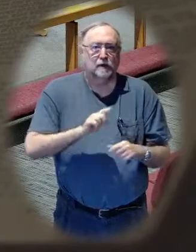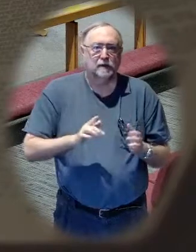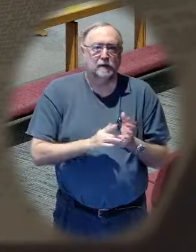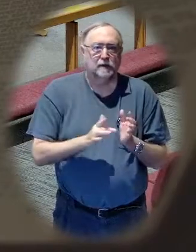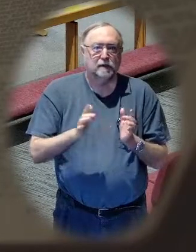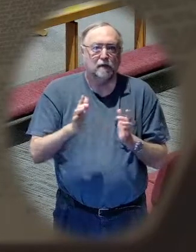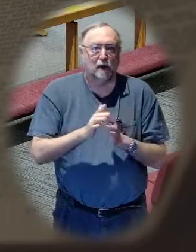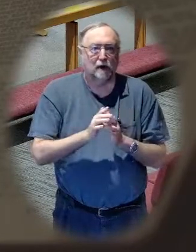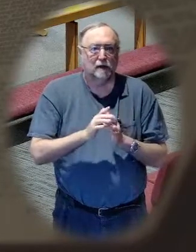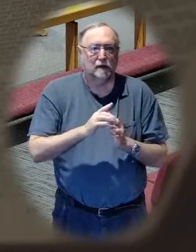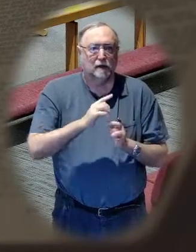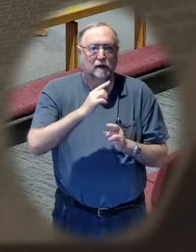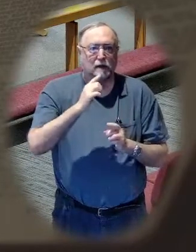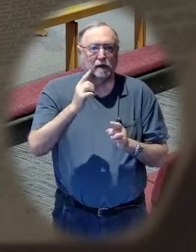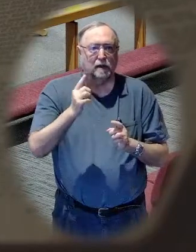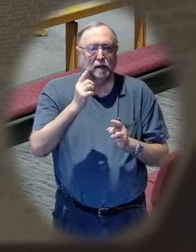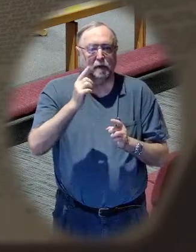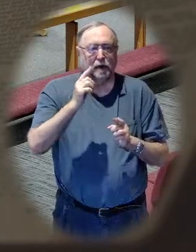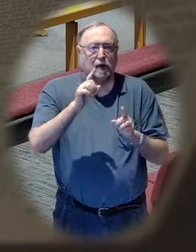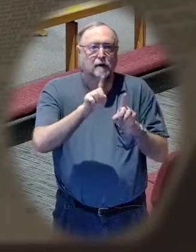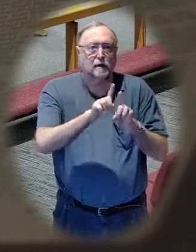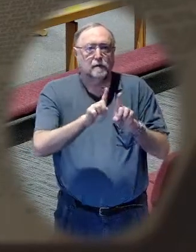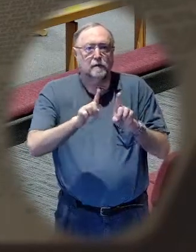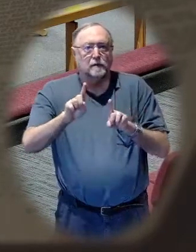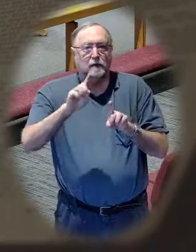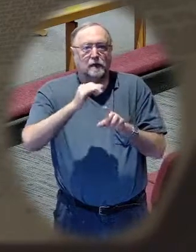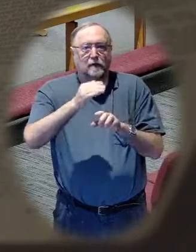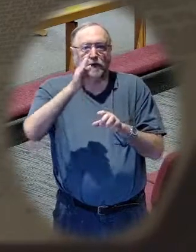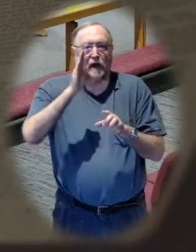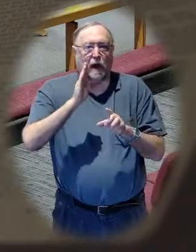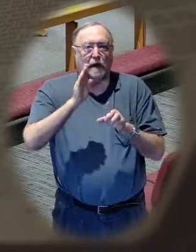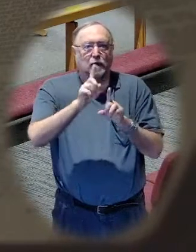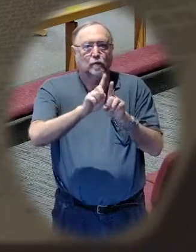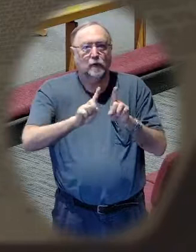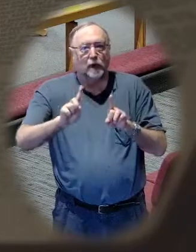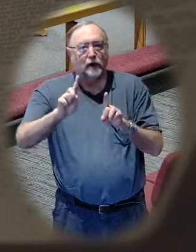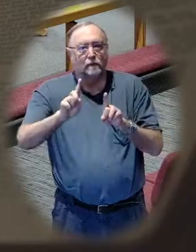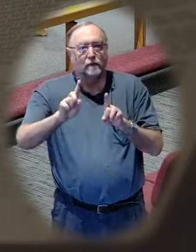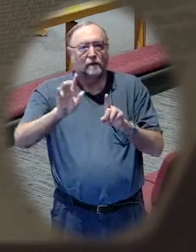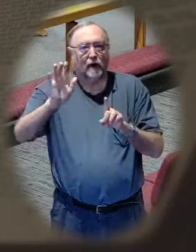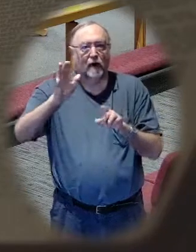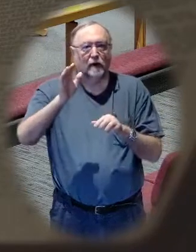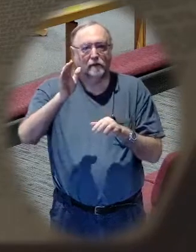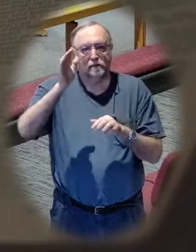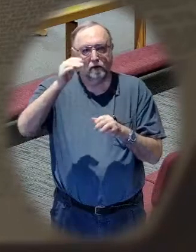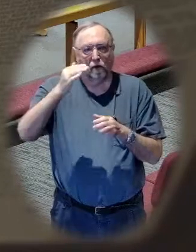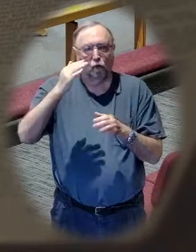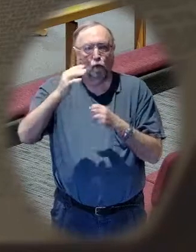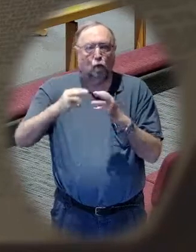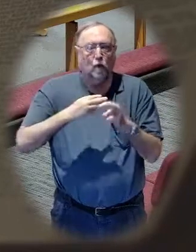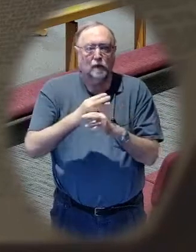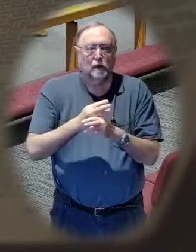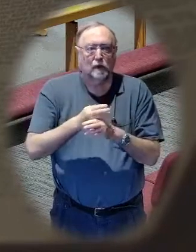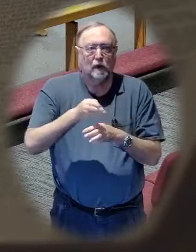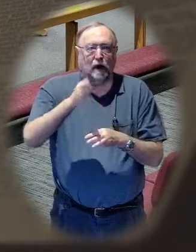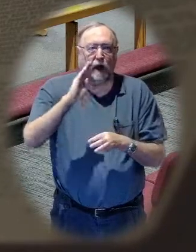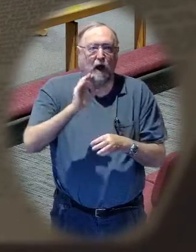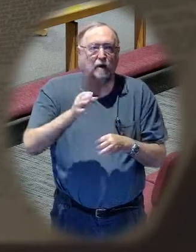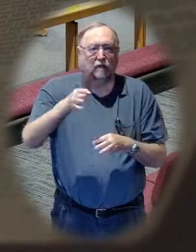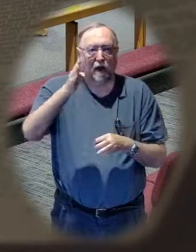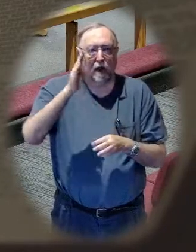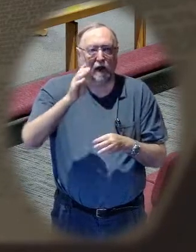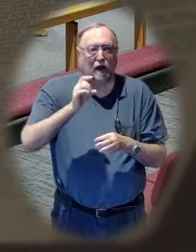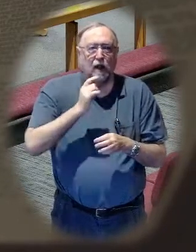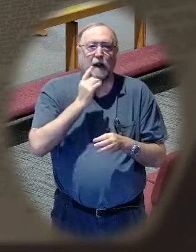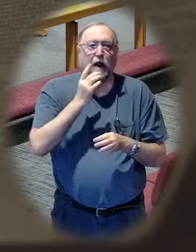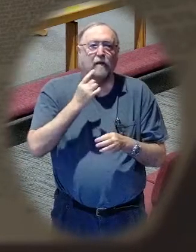Lord, Jesus Christ, the only begotten Son of God, begotten of His Father before all worlds, God of